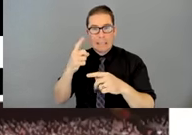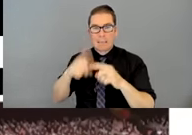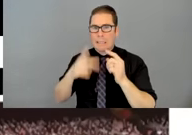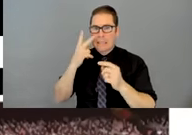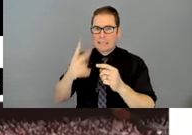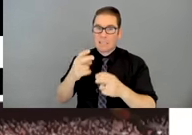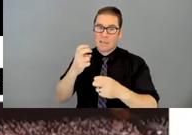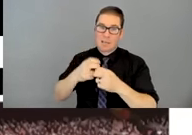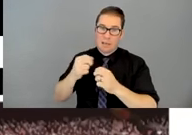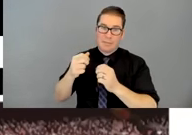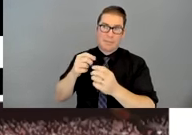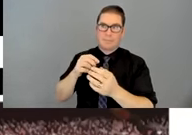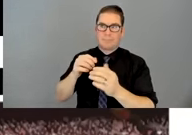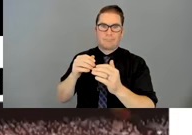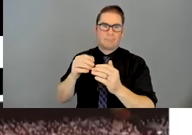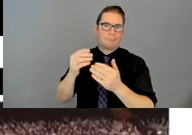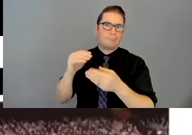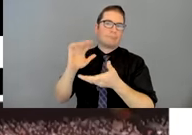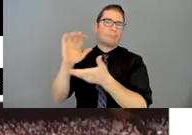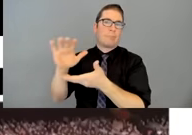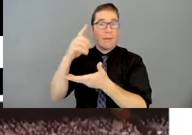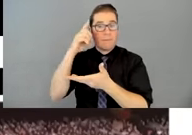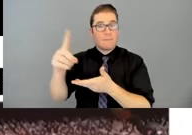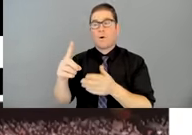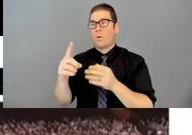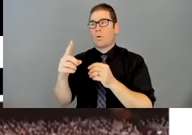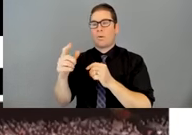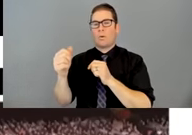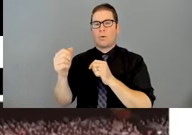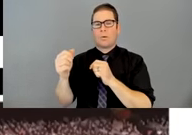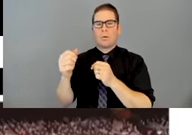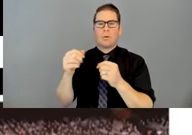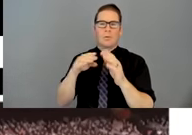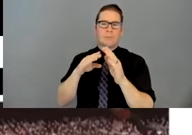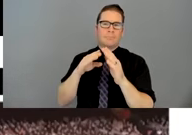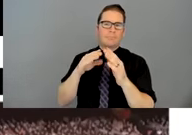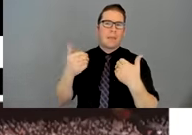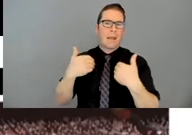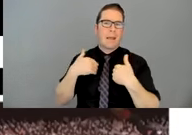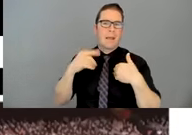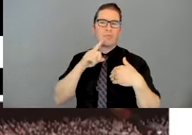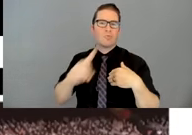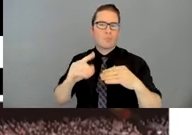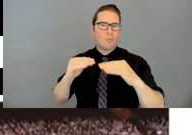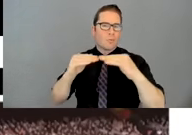in order for us to achieve fairness, which is the goal.